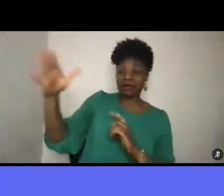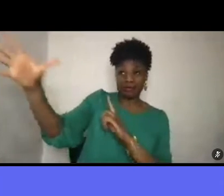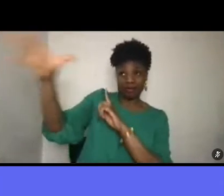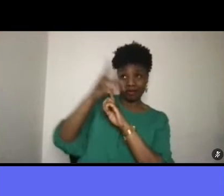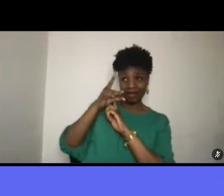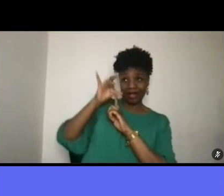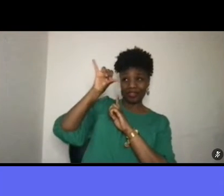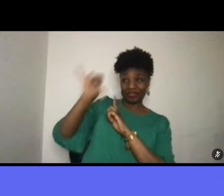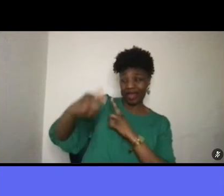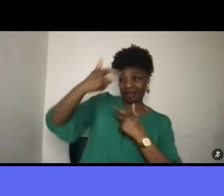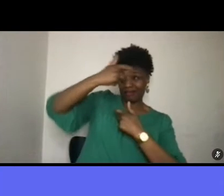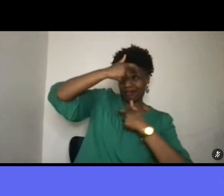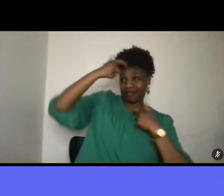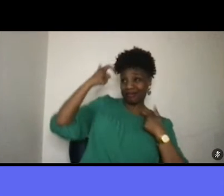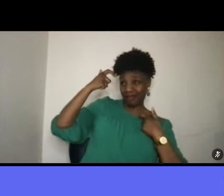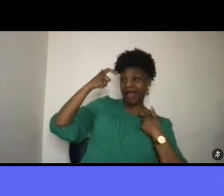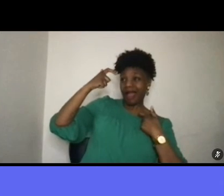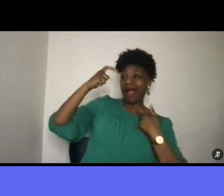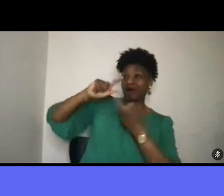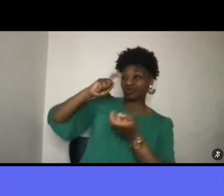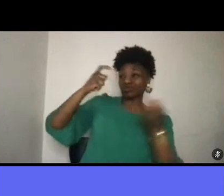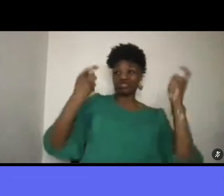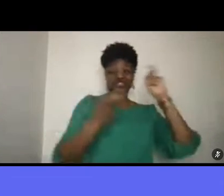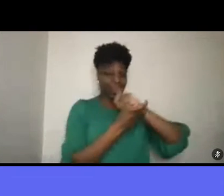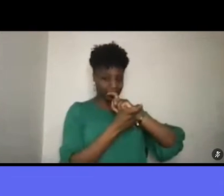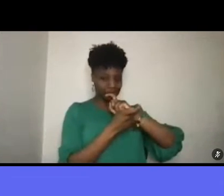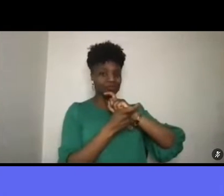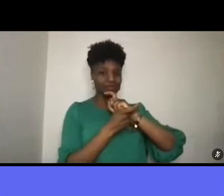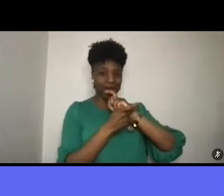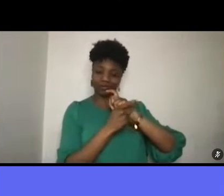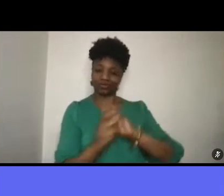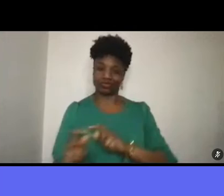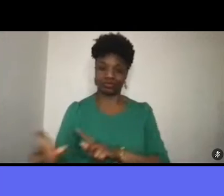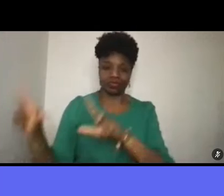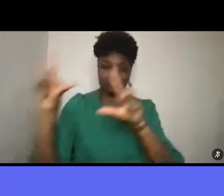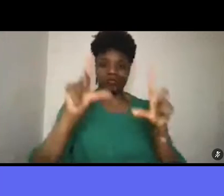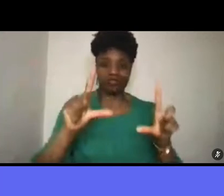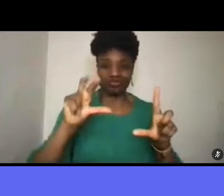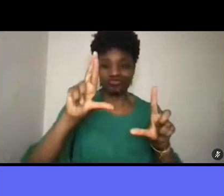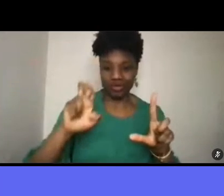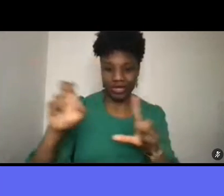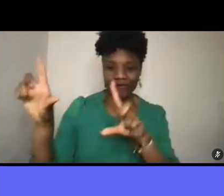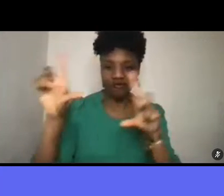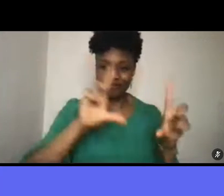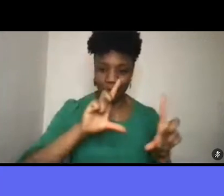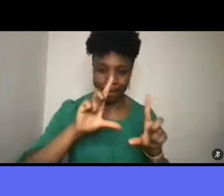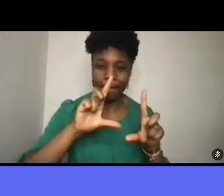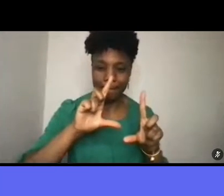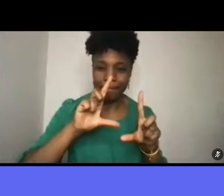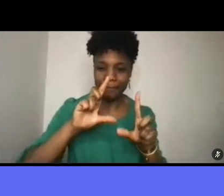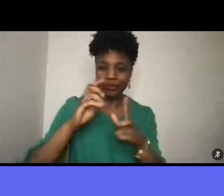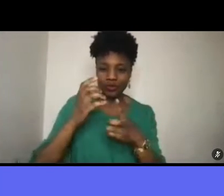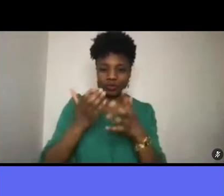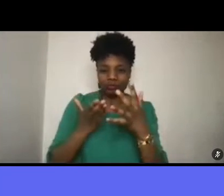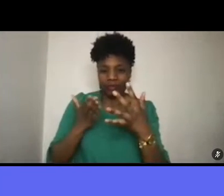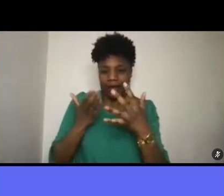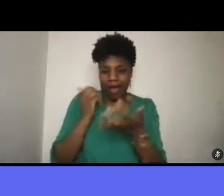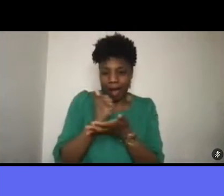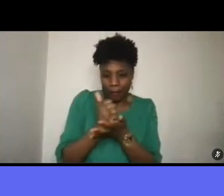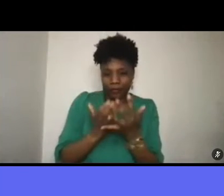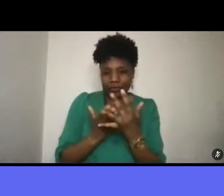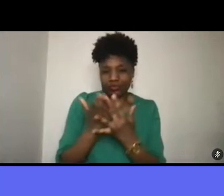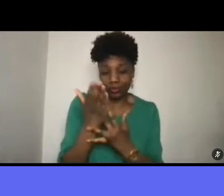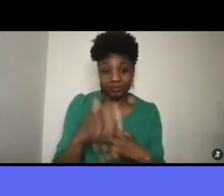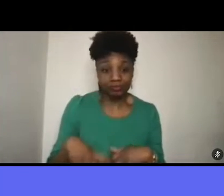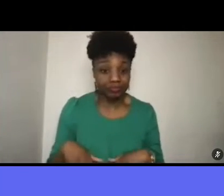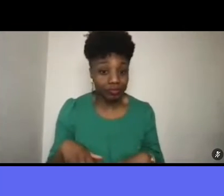now. I Yeah. like how you said filters. It definitely sounds like mental health. So when I think of